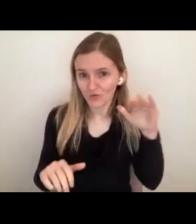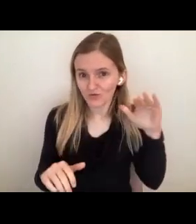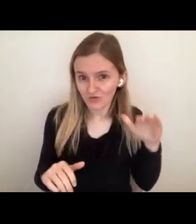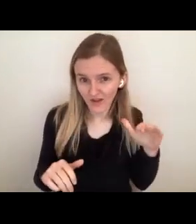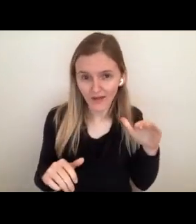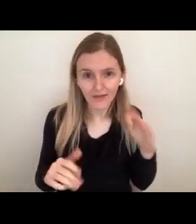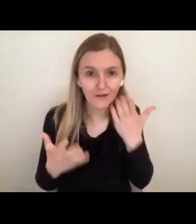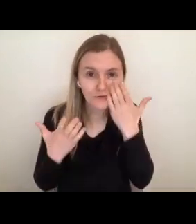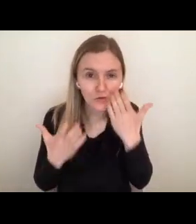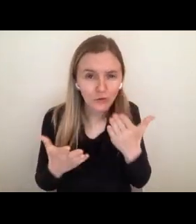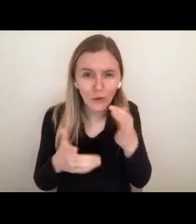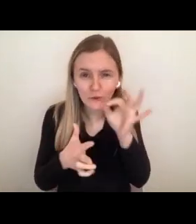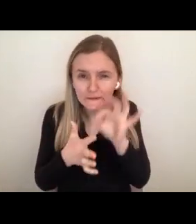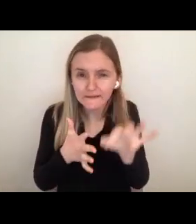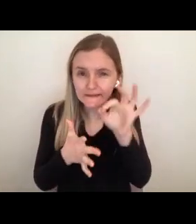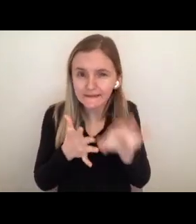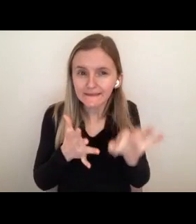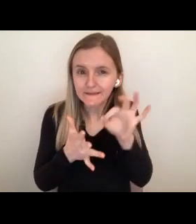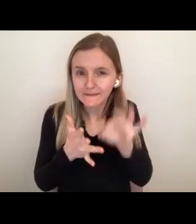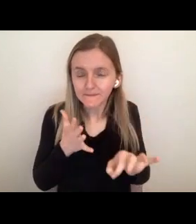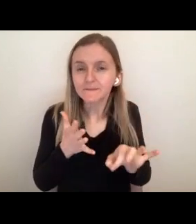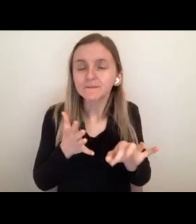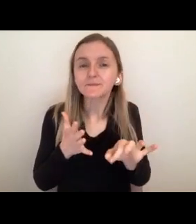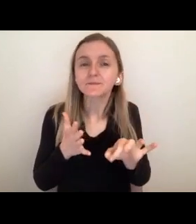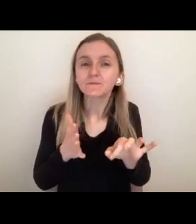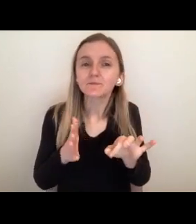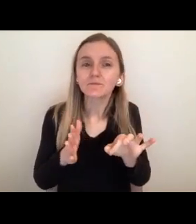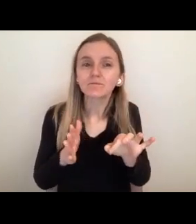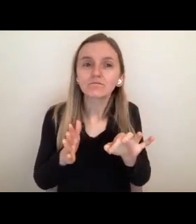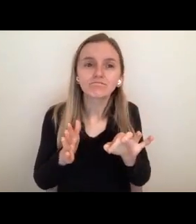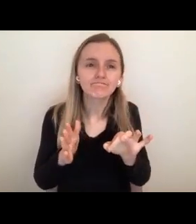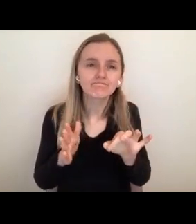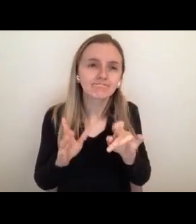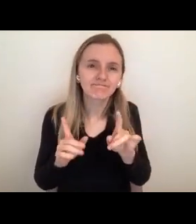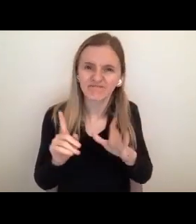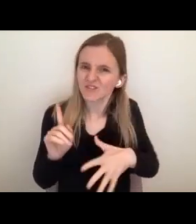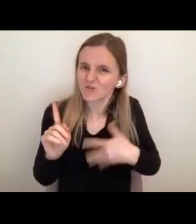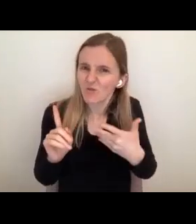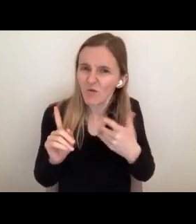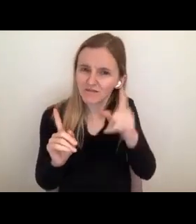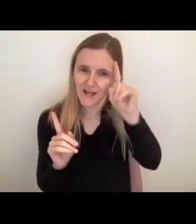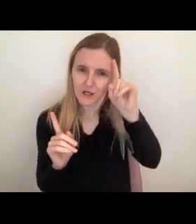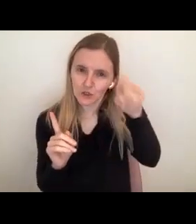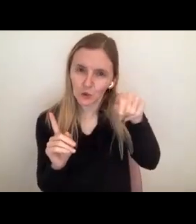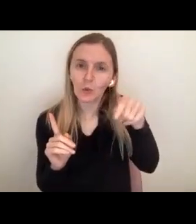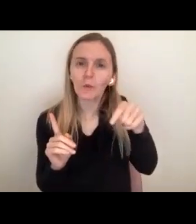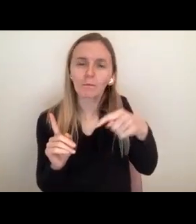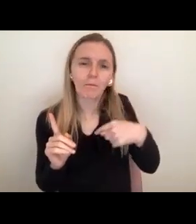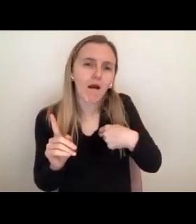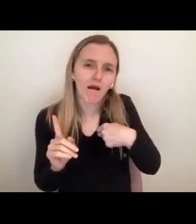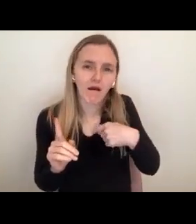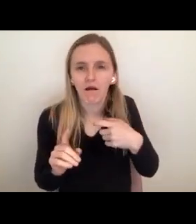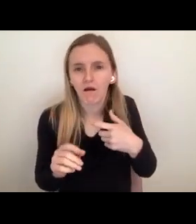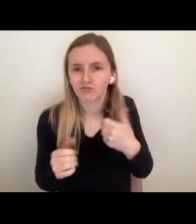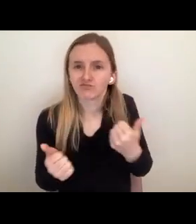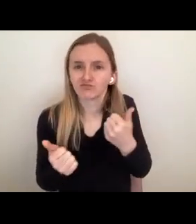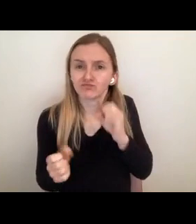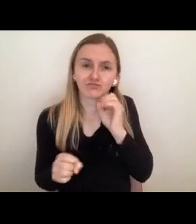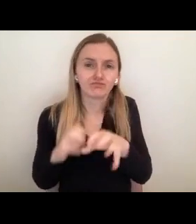know the specifics for that child, and I wouldn't want to assume that I did. I wonder if this